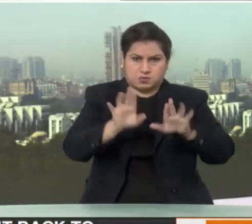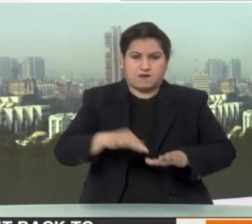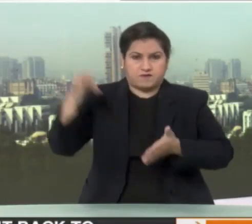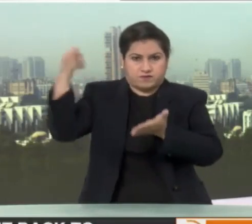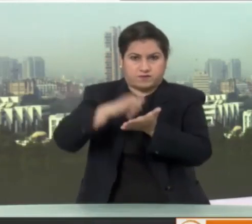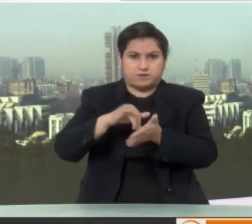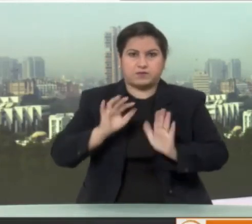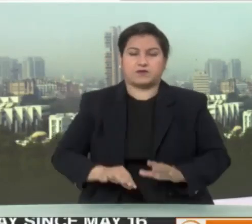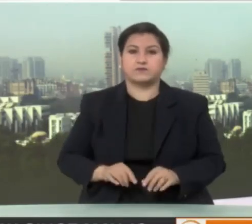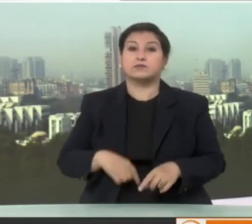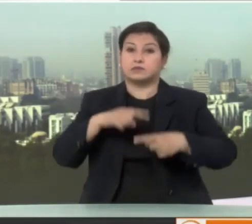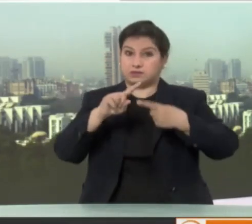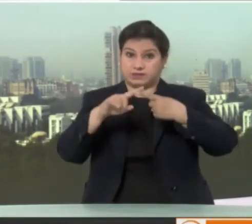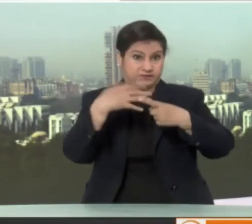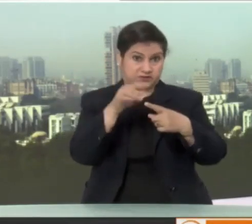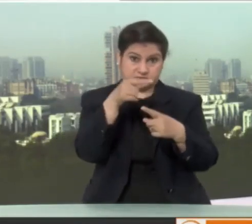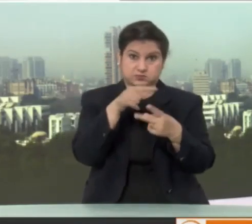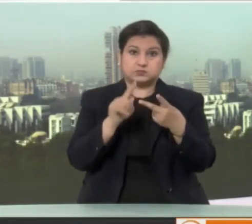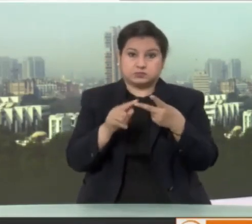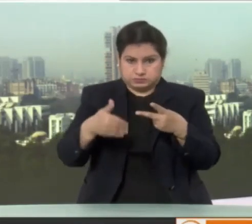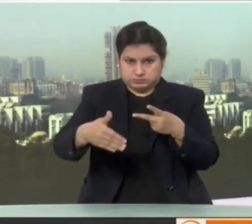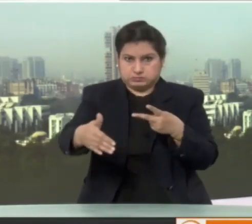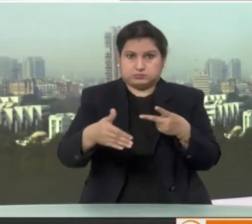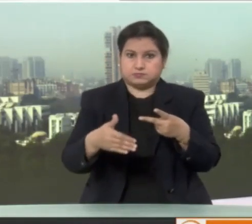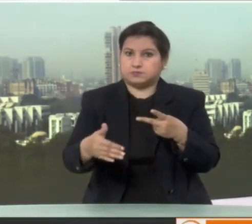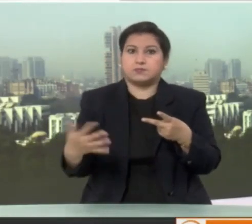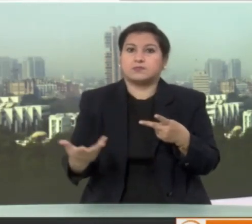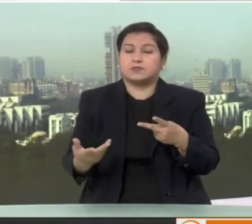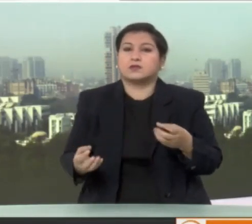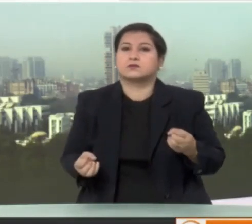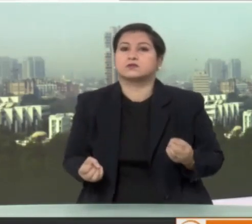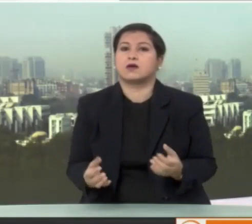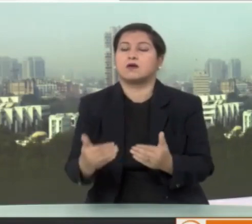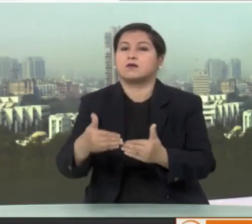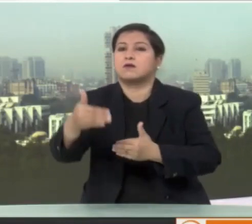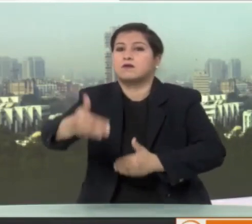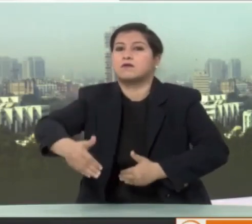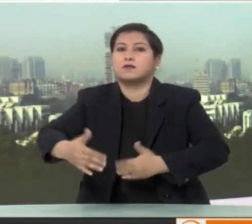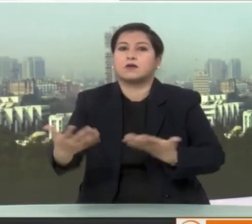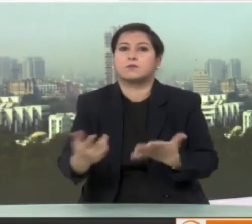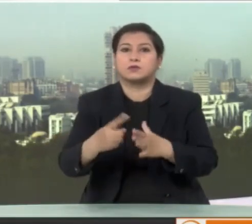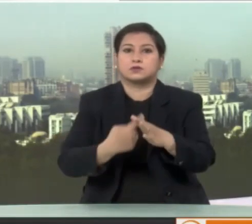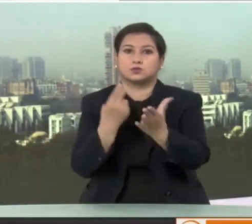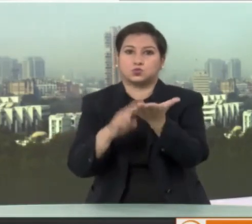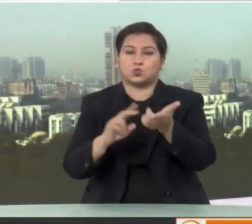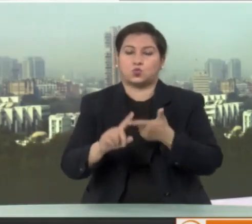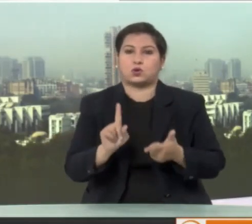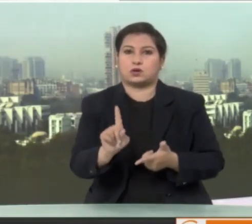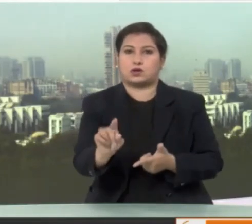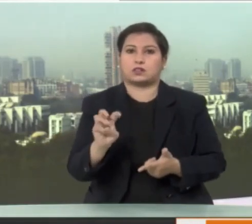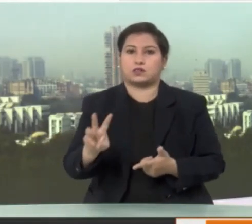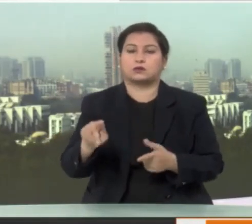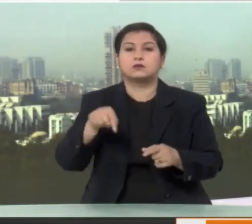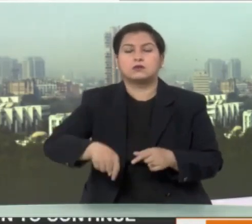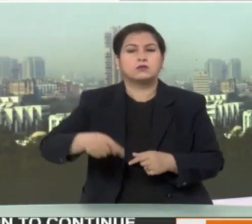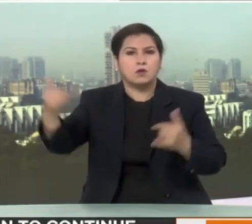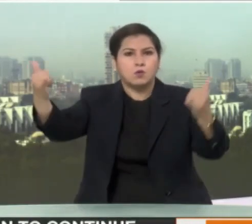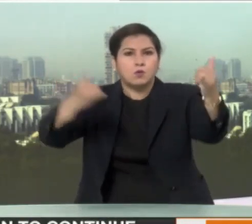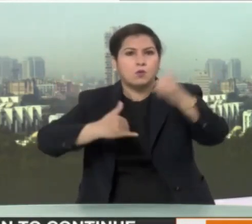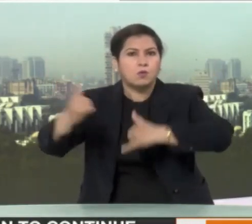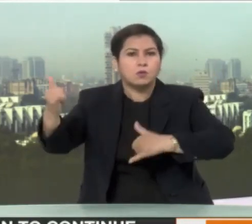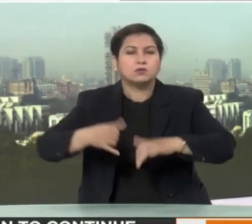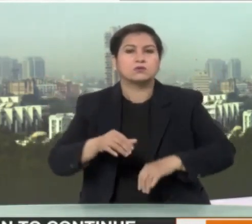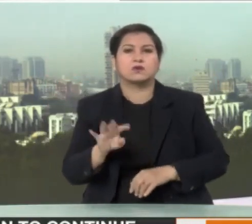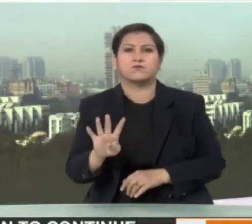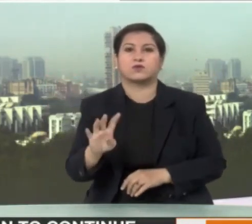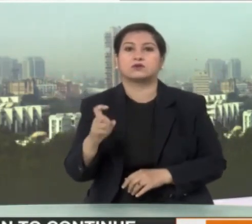so far. The second phase of the extended mission will continue till June 13th and will cover 47 countries.